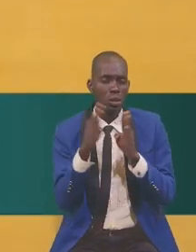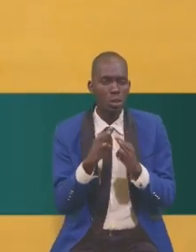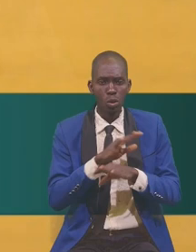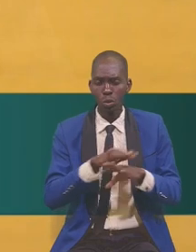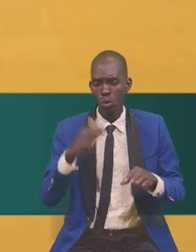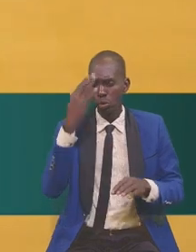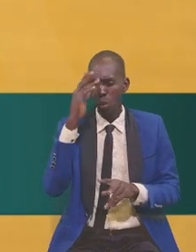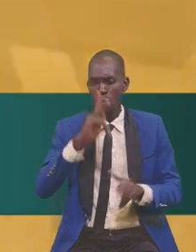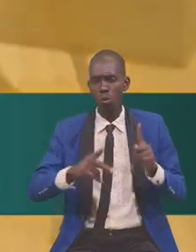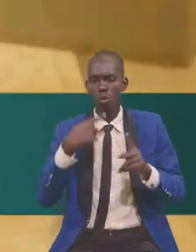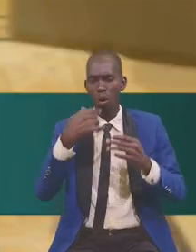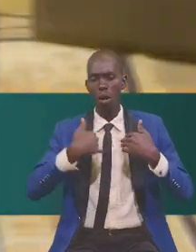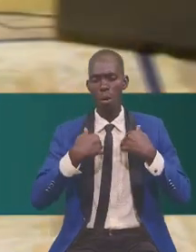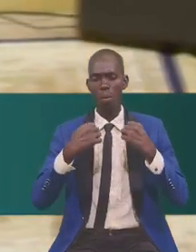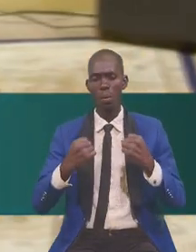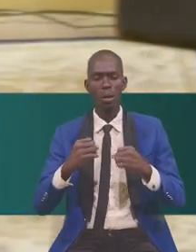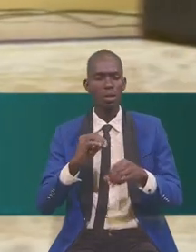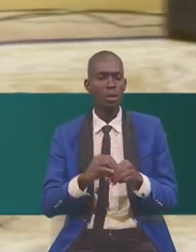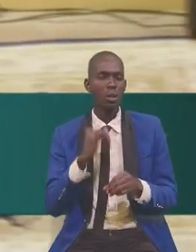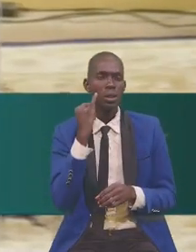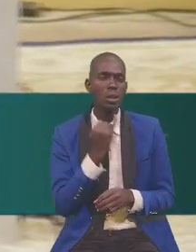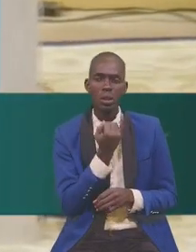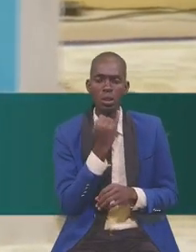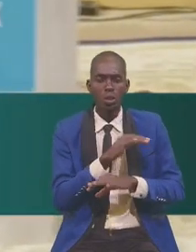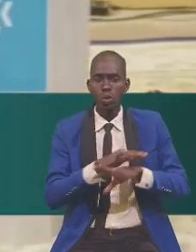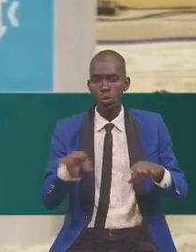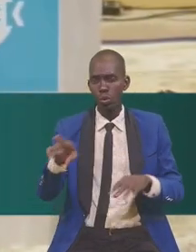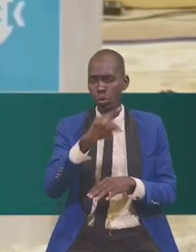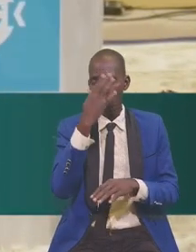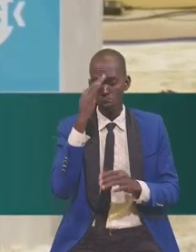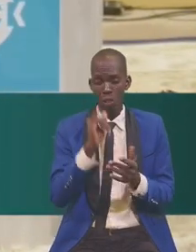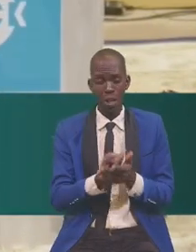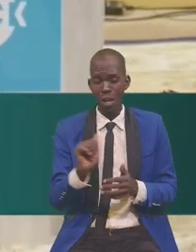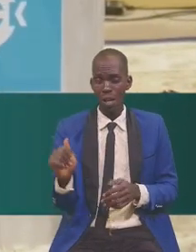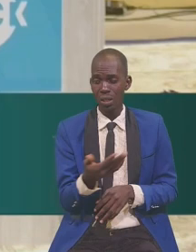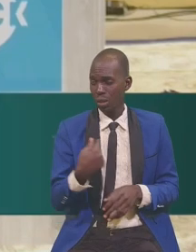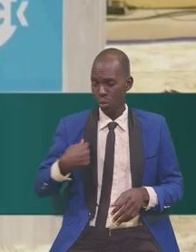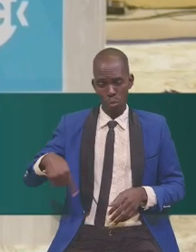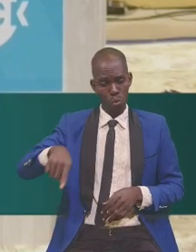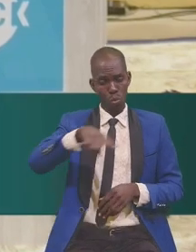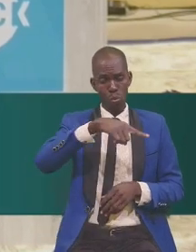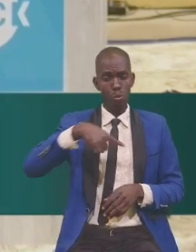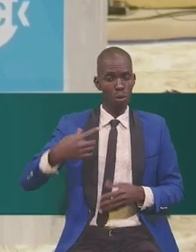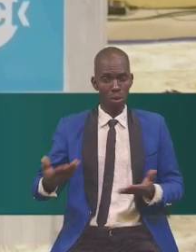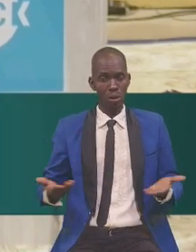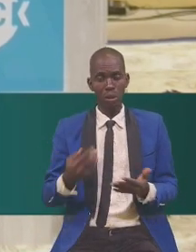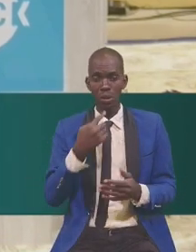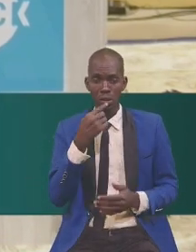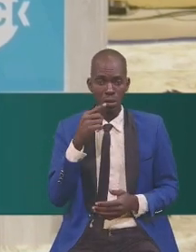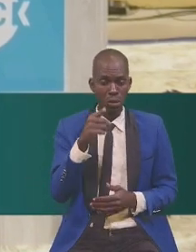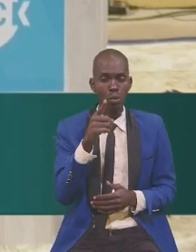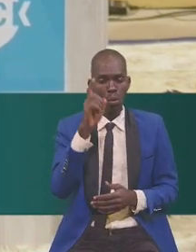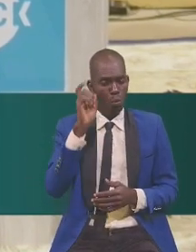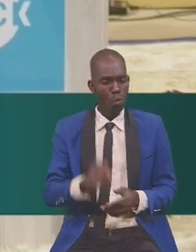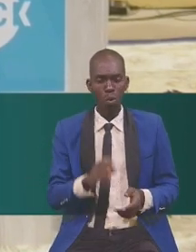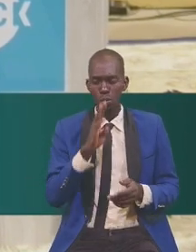of Israel? Don't you know anything we say will not be done in Jerusalem